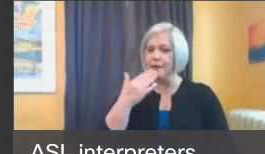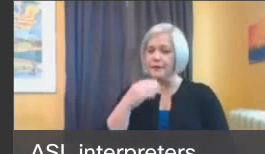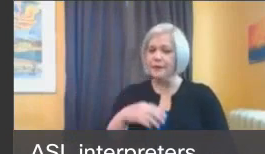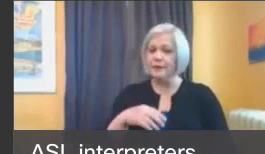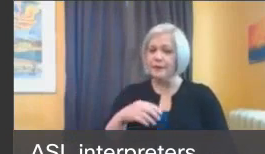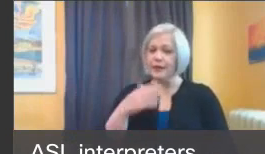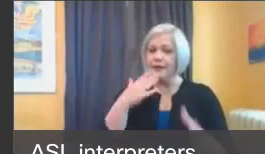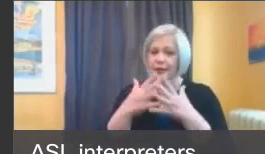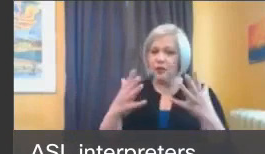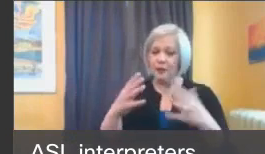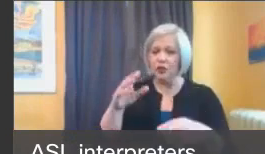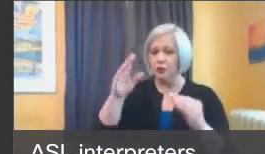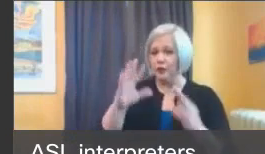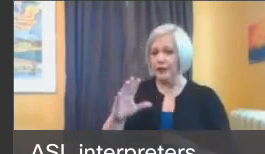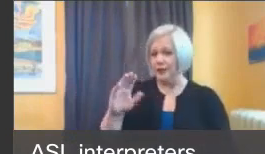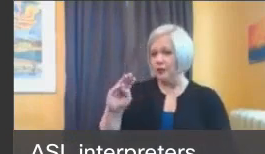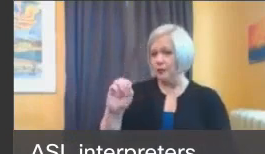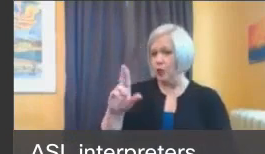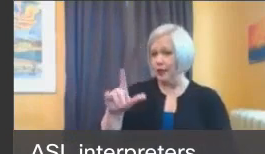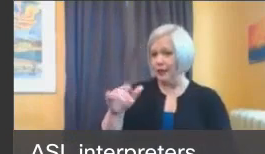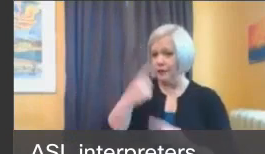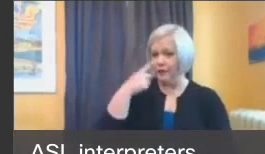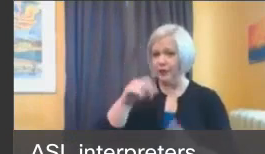Thank you so much, Professor Morley, for that question.